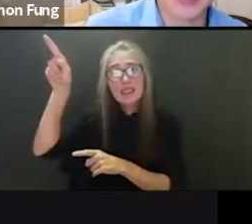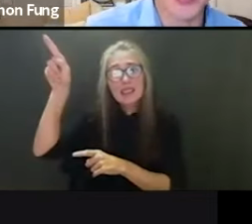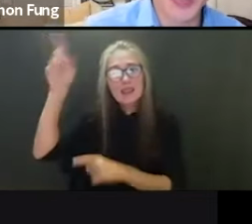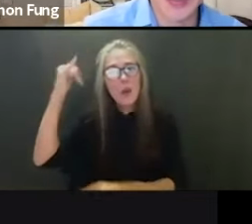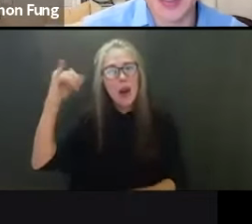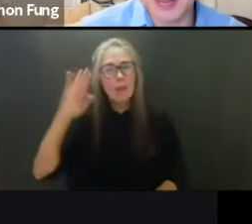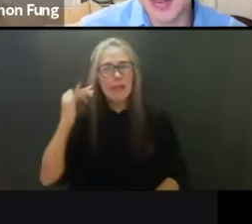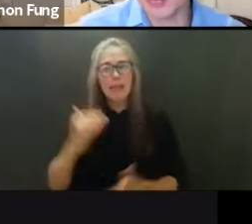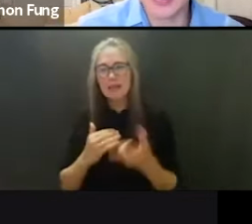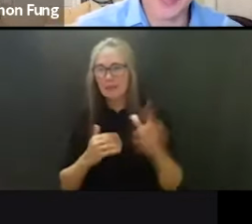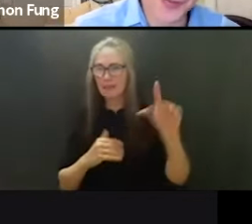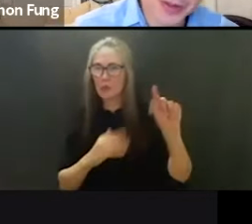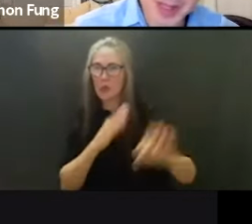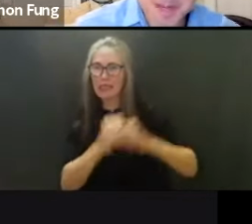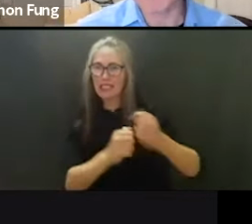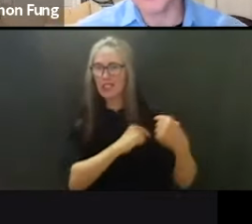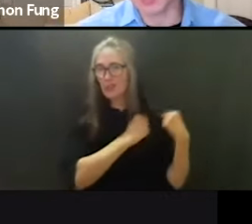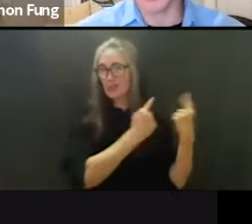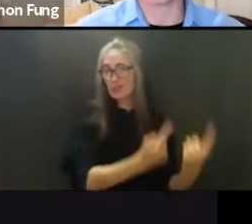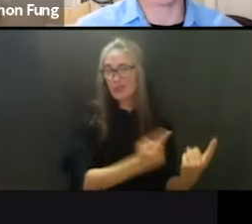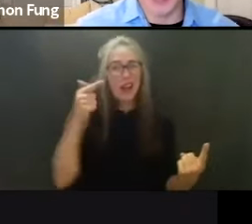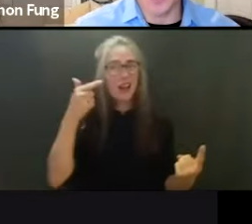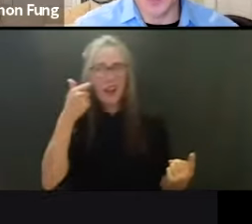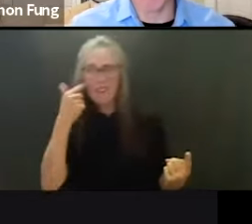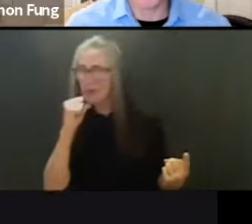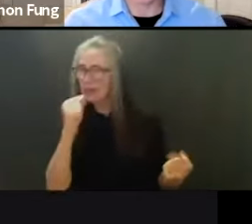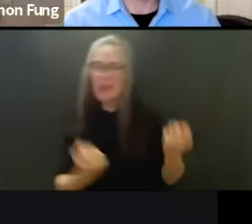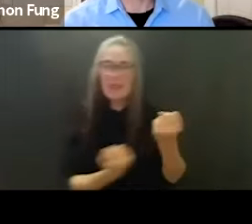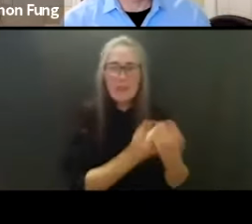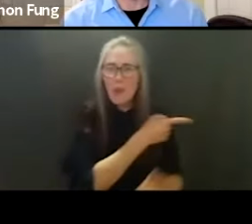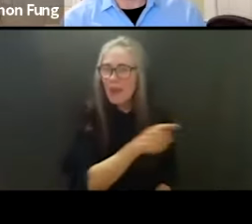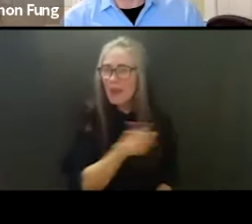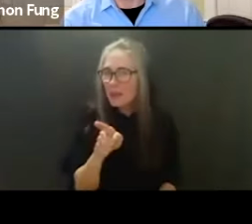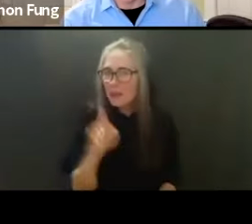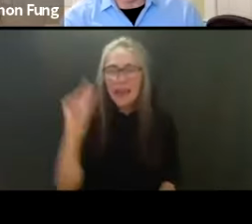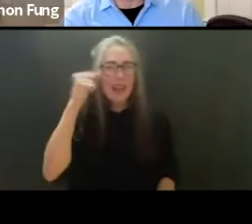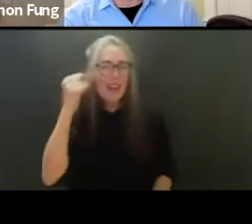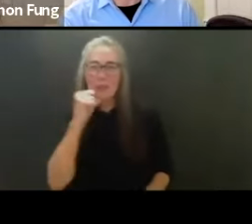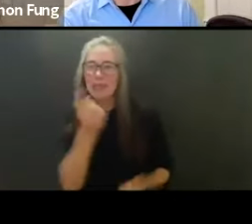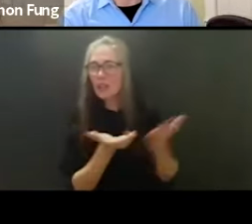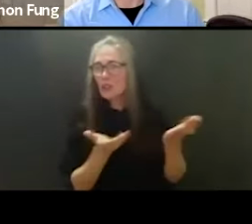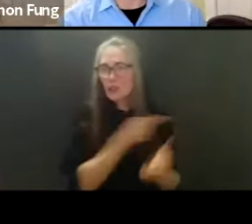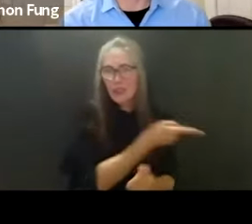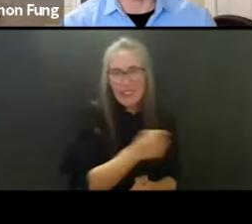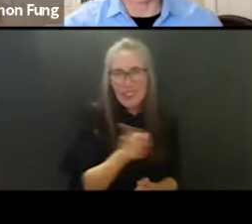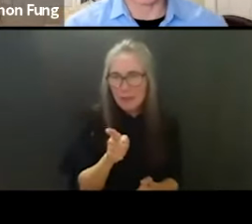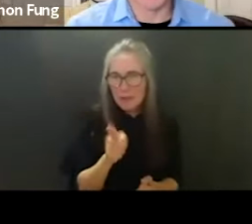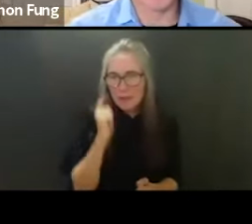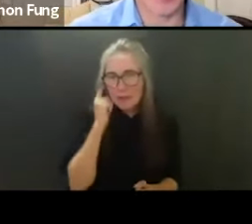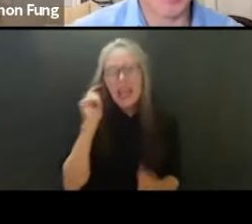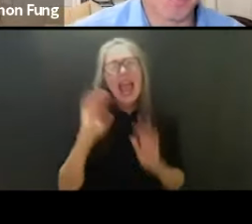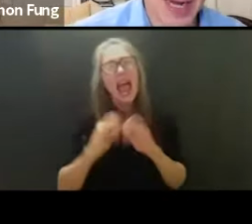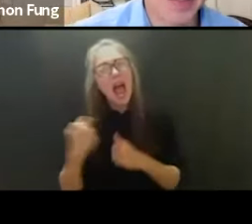those last few decades was not for them, and it wasn't by them. So how do we make it more for